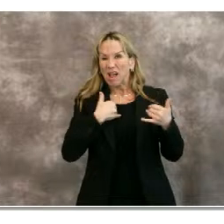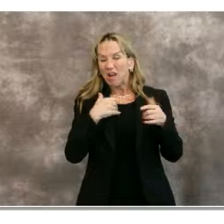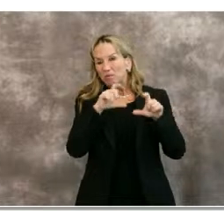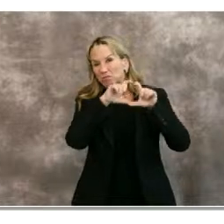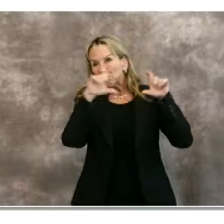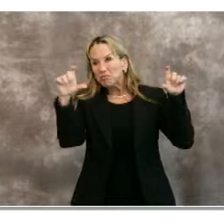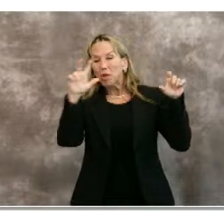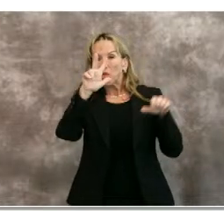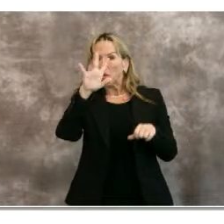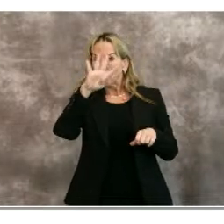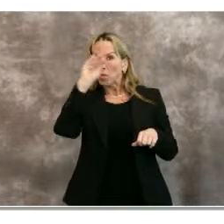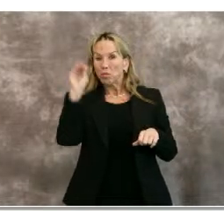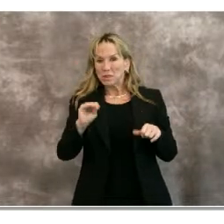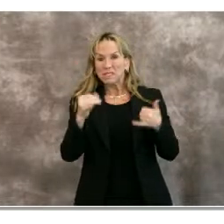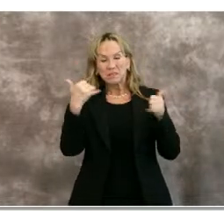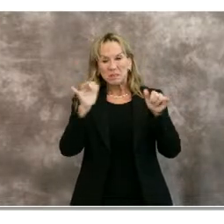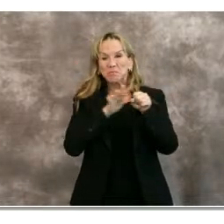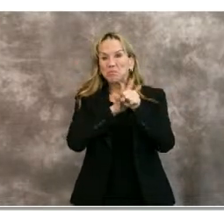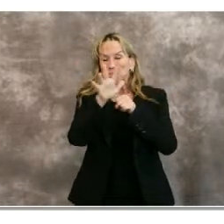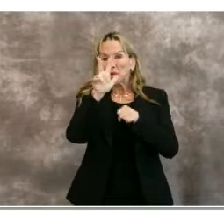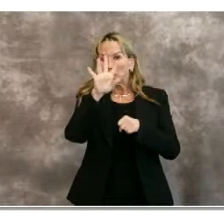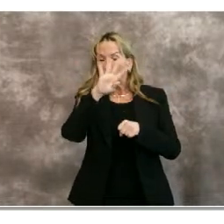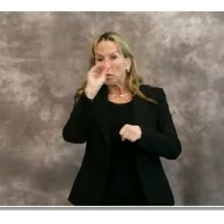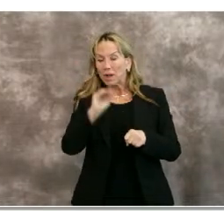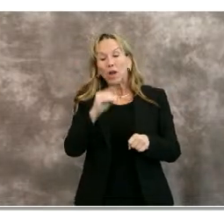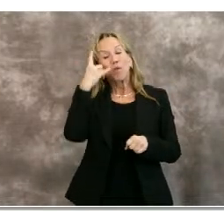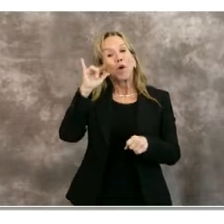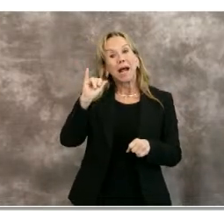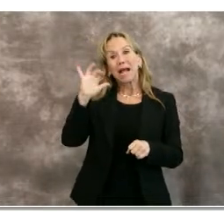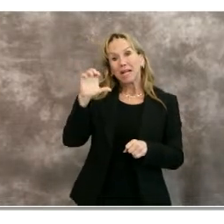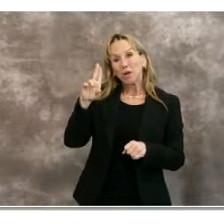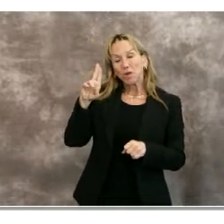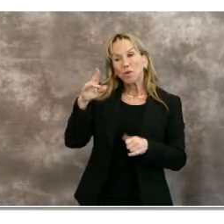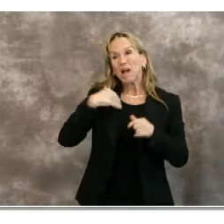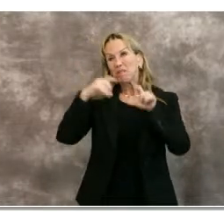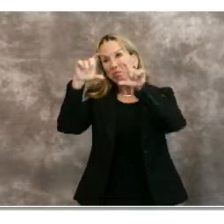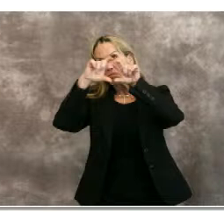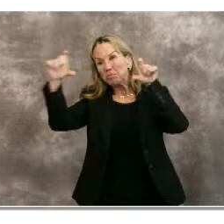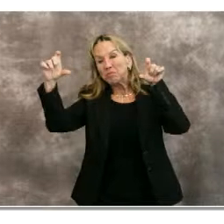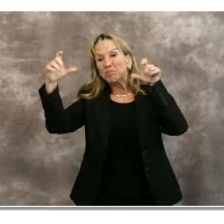at 34%, and for ICU admissions also at